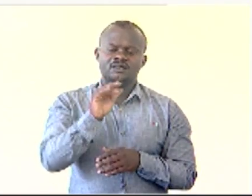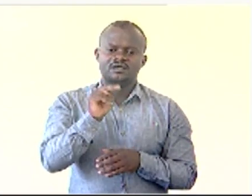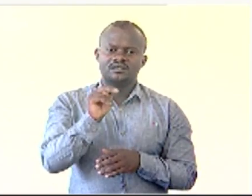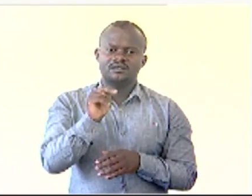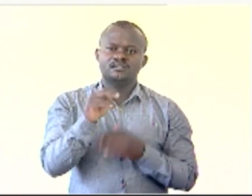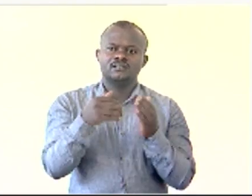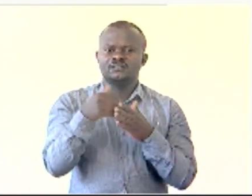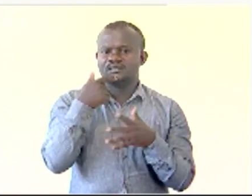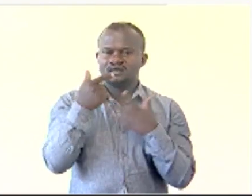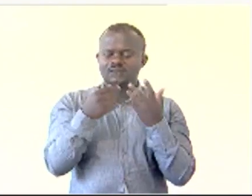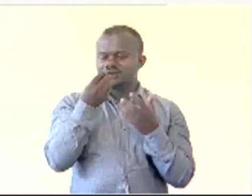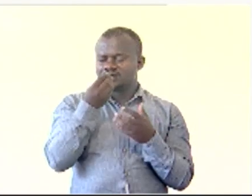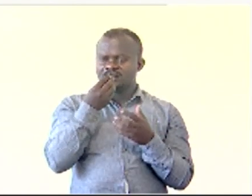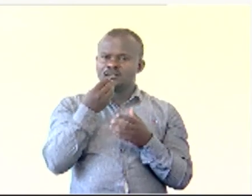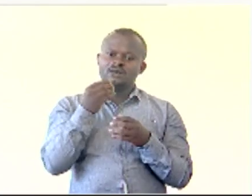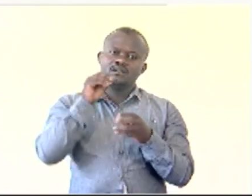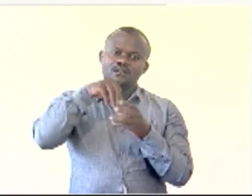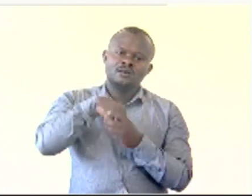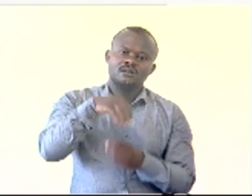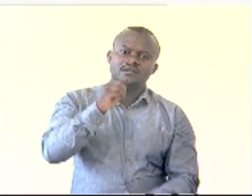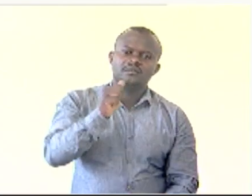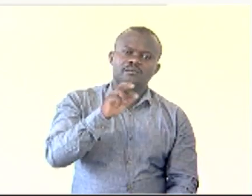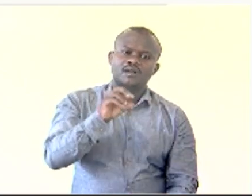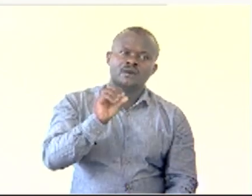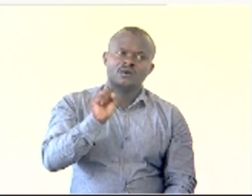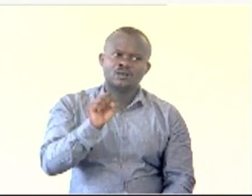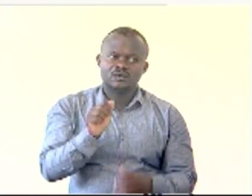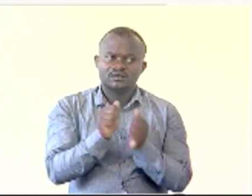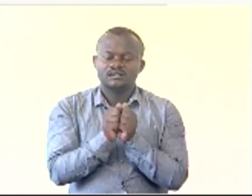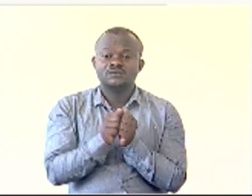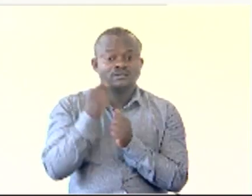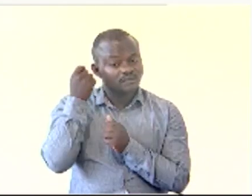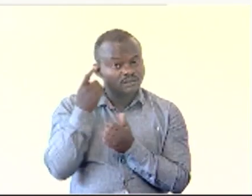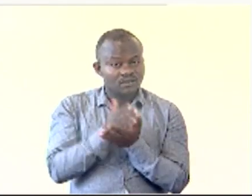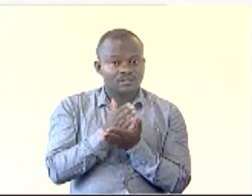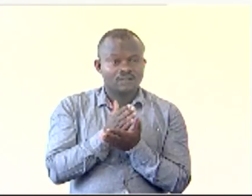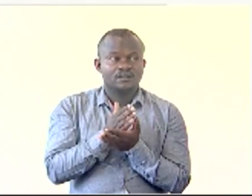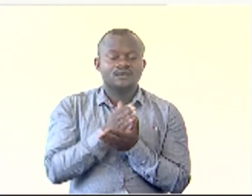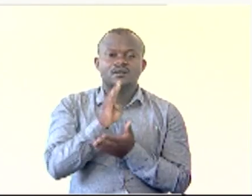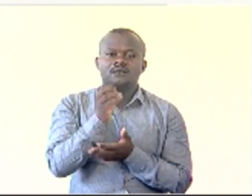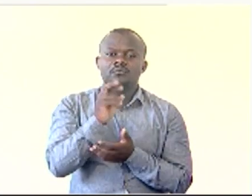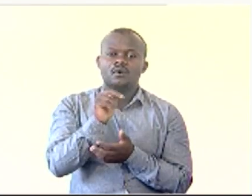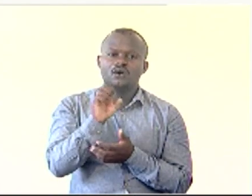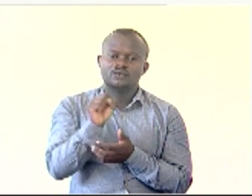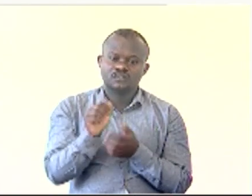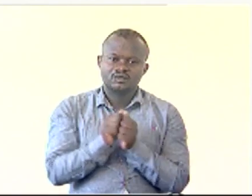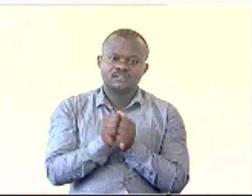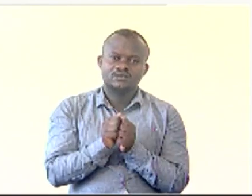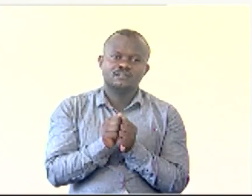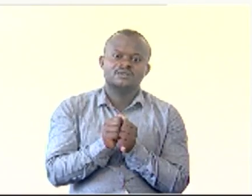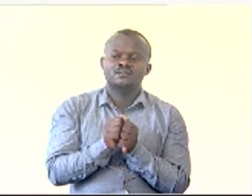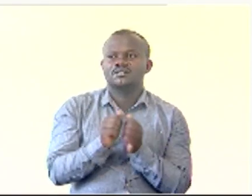You eat food that contains more bone marrows, all right? Bones, they are the one